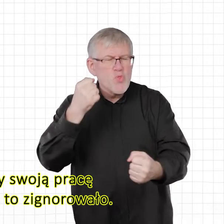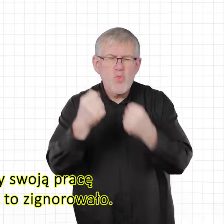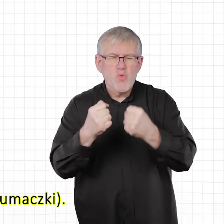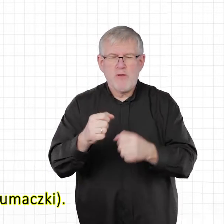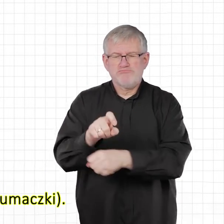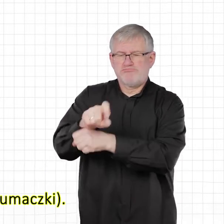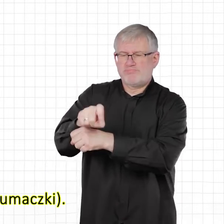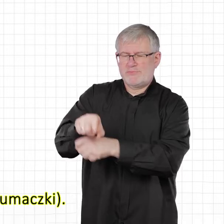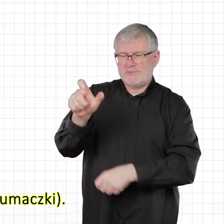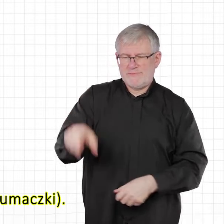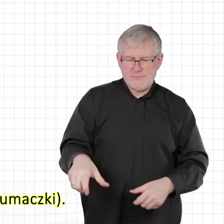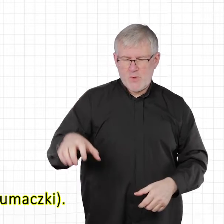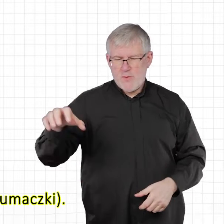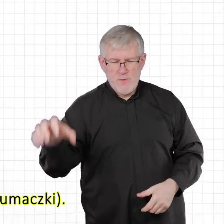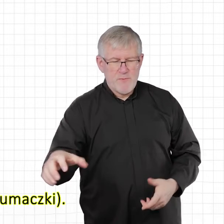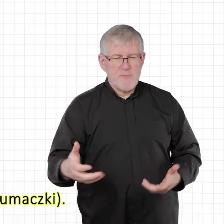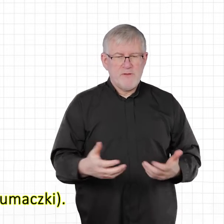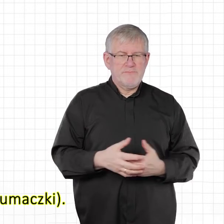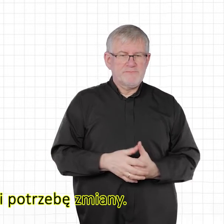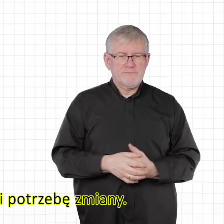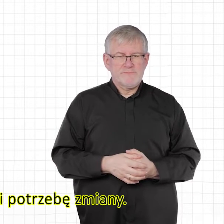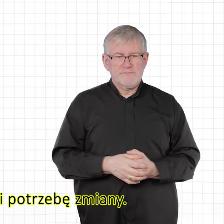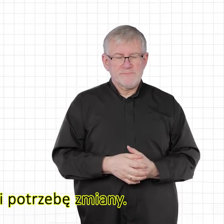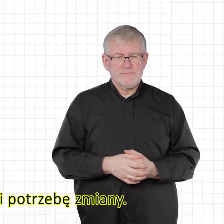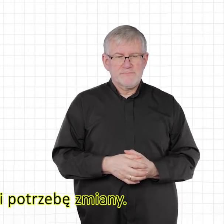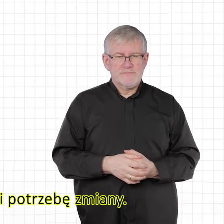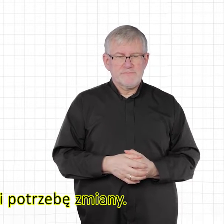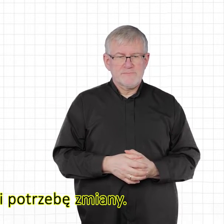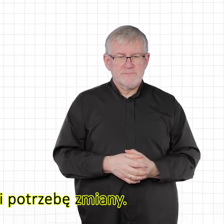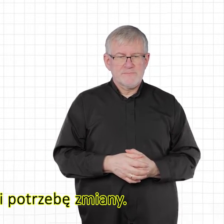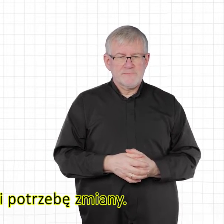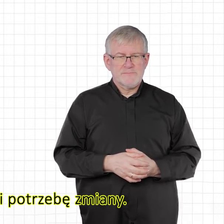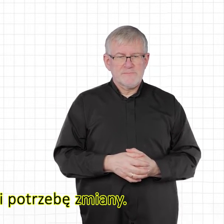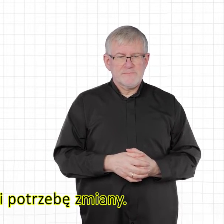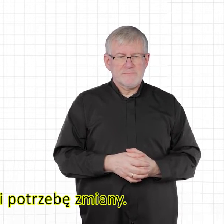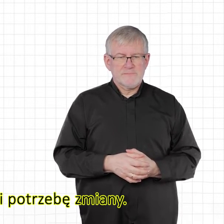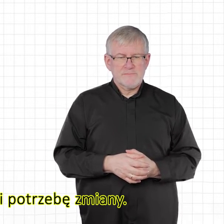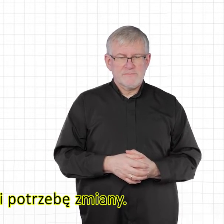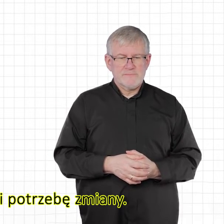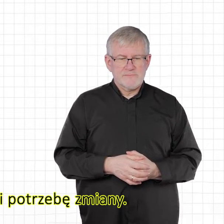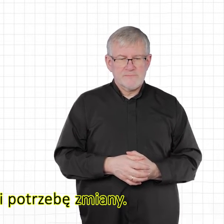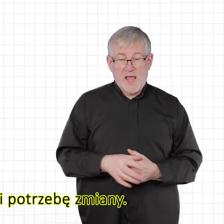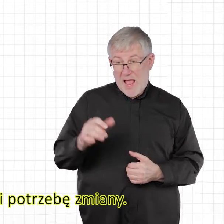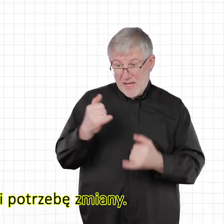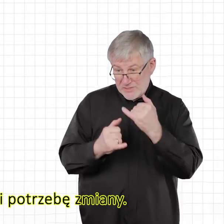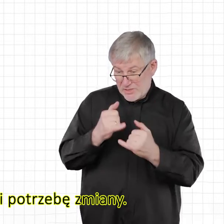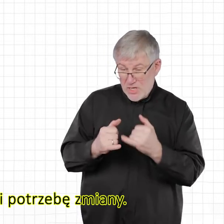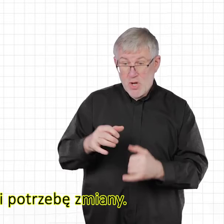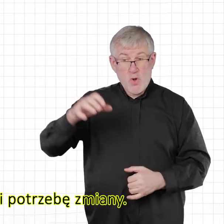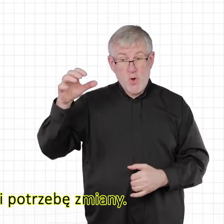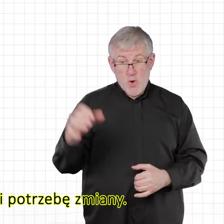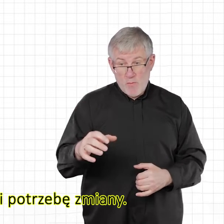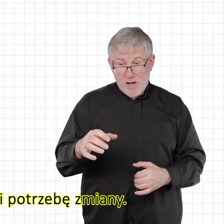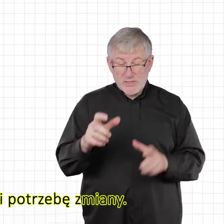way. They couldn't, because there were so many women. So I think these two things, you have to get the people